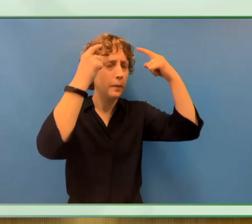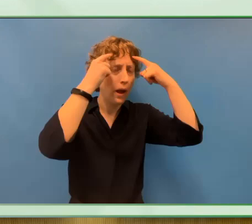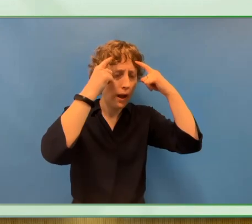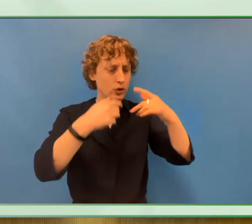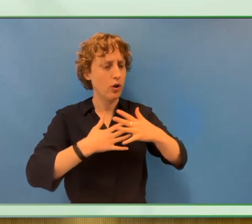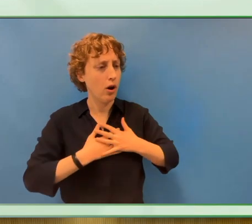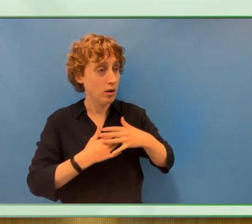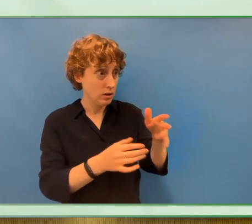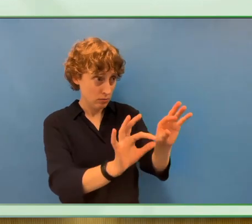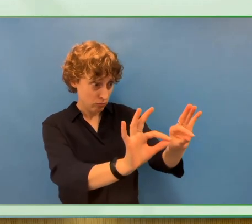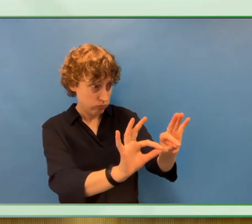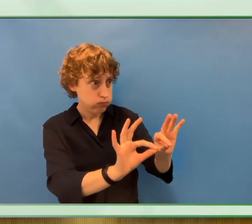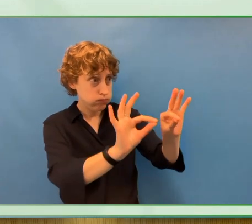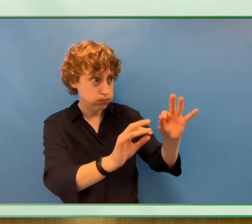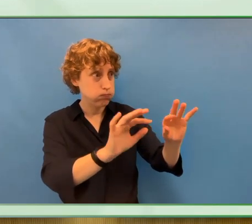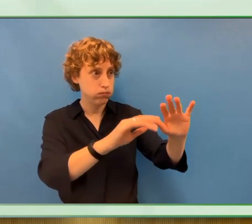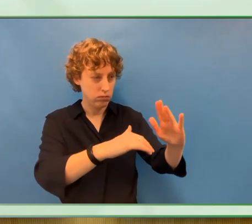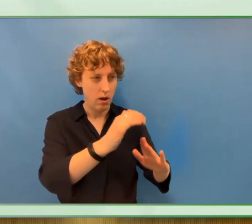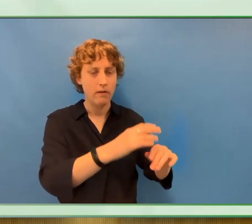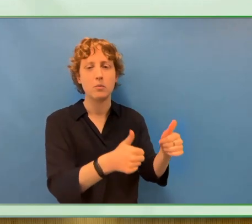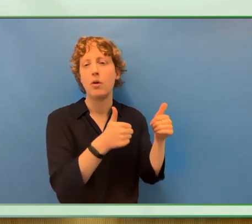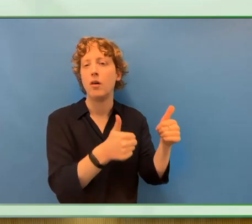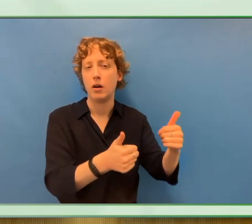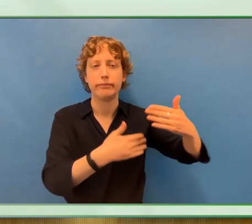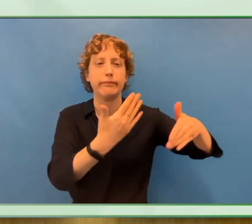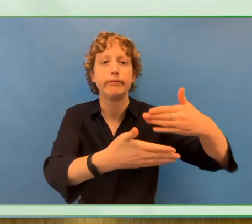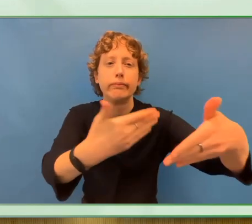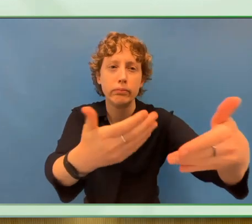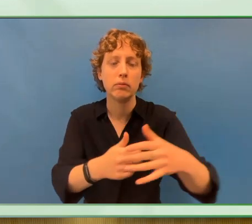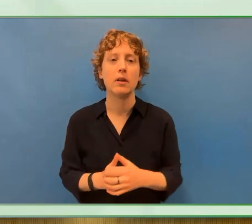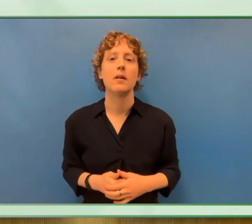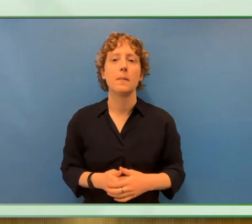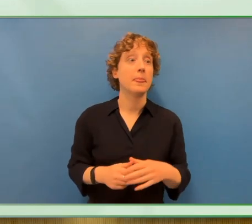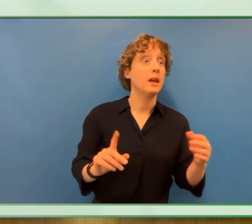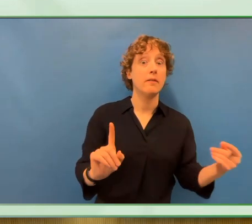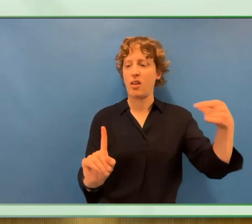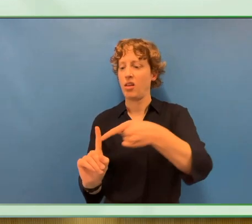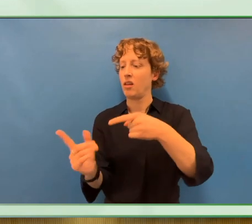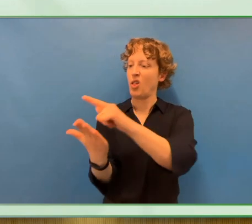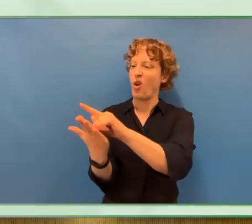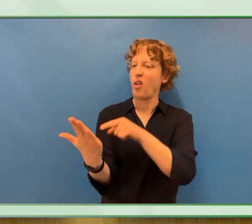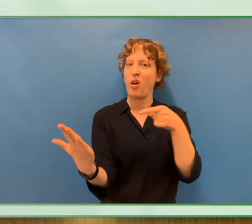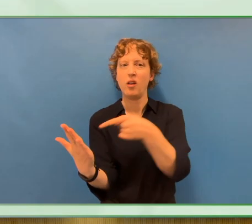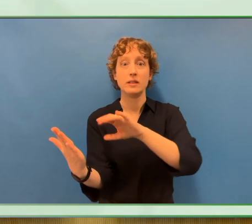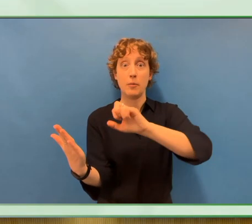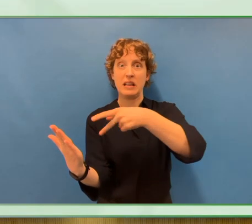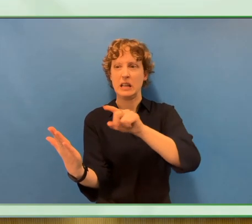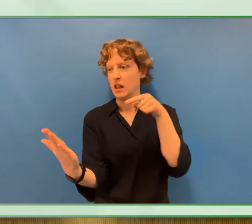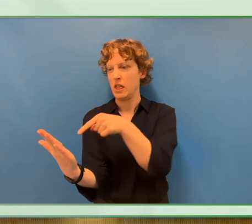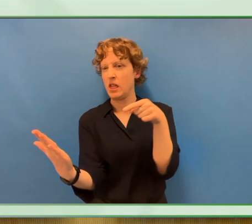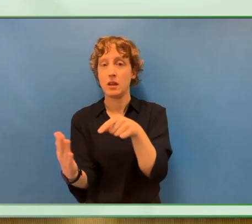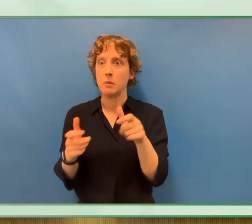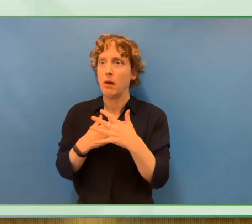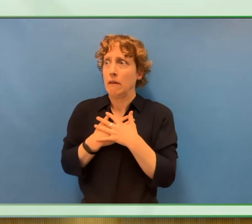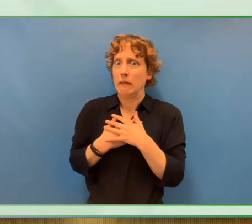scared. So what this really is it's a language of empathy into leadership, so we can explain to them in their words why this